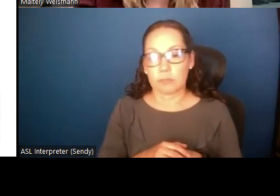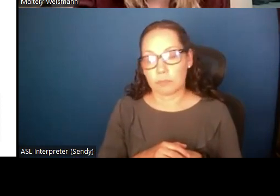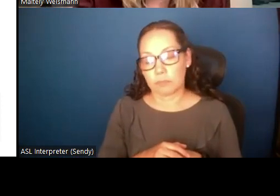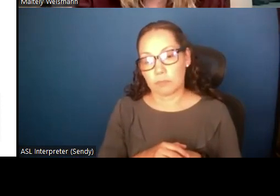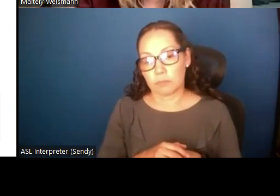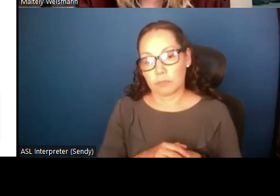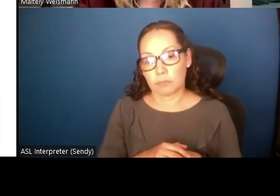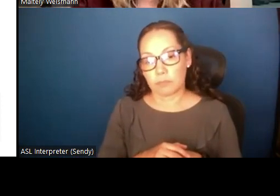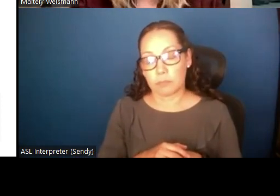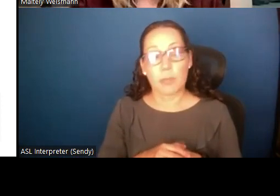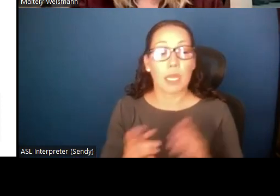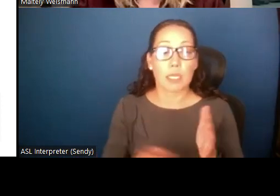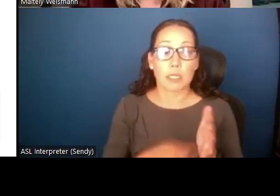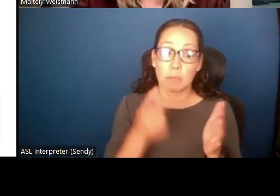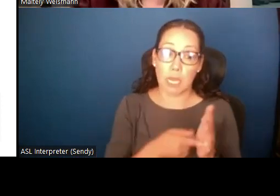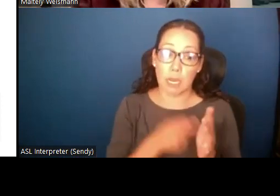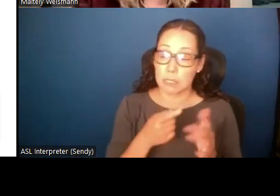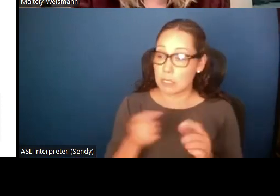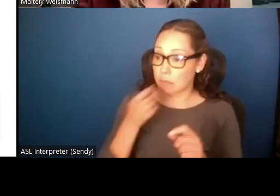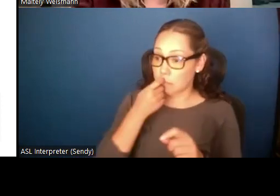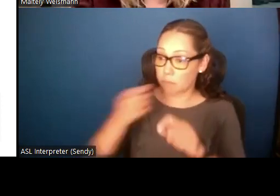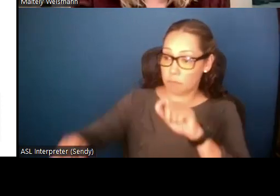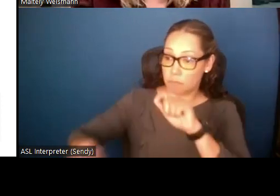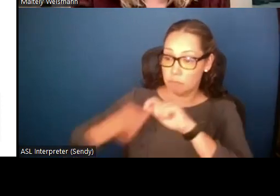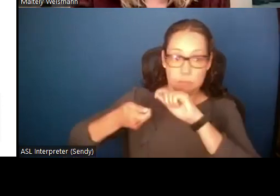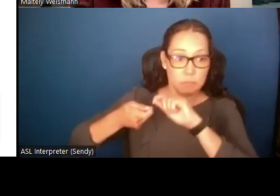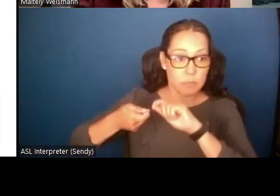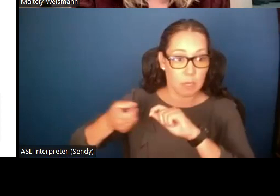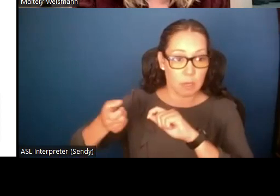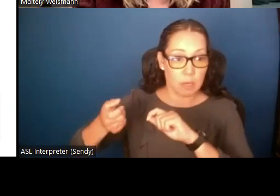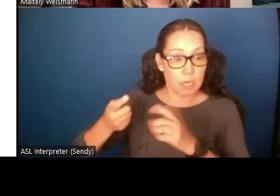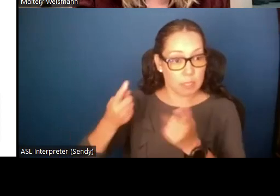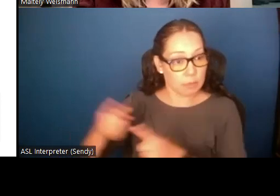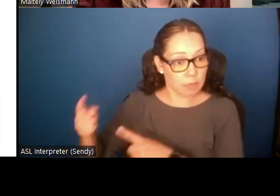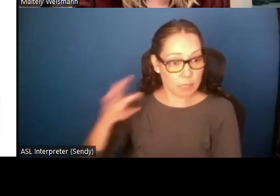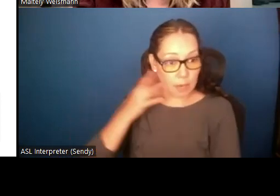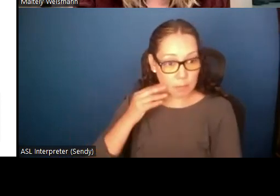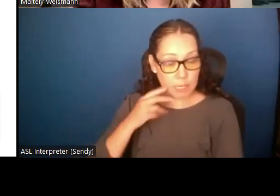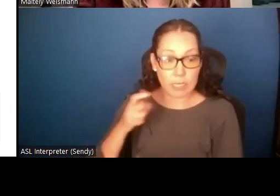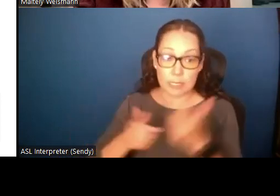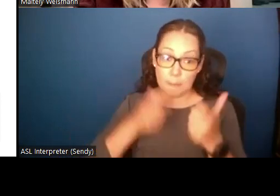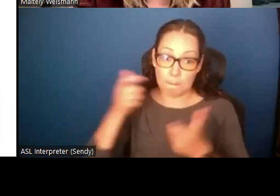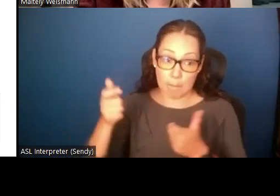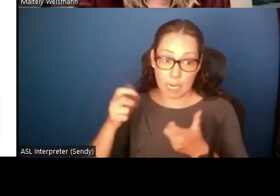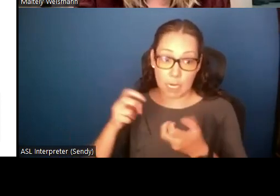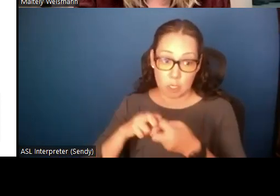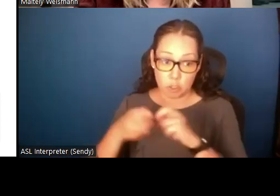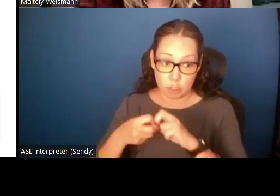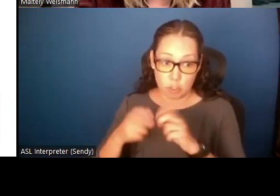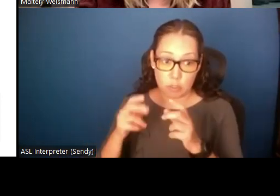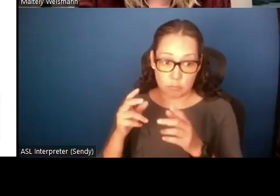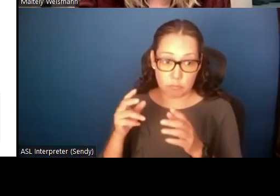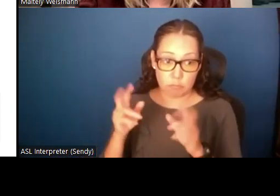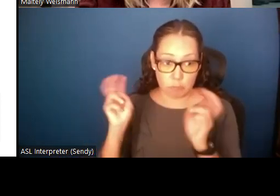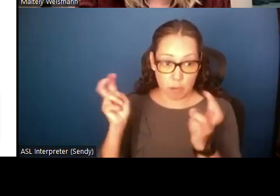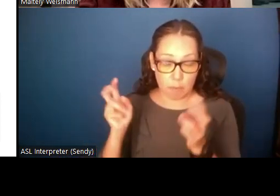retaliation does happen too. So that's something to consider. Lately, that's been a big topic, at a lot of the